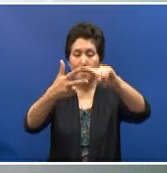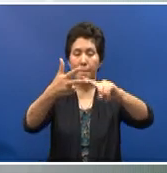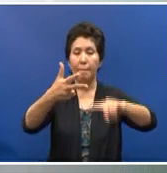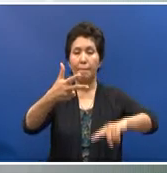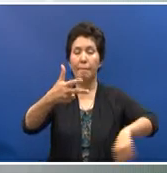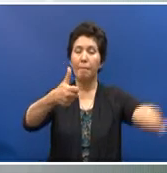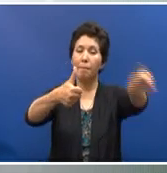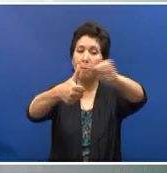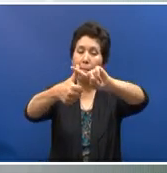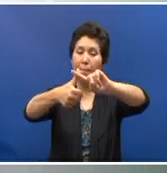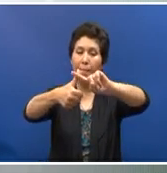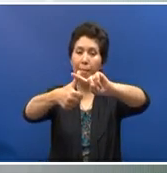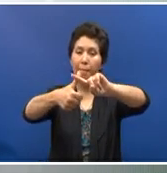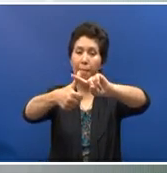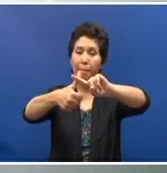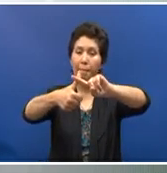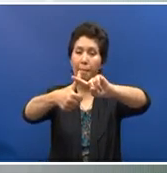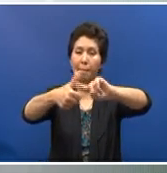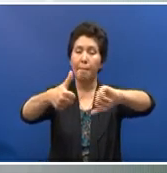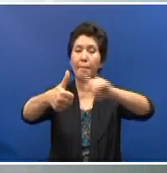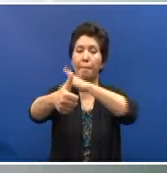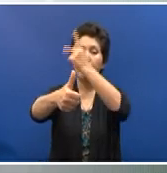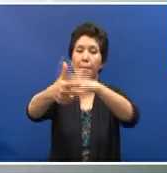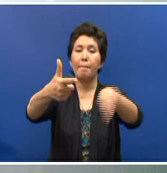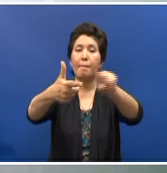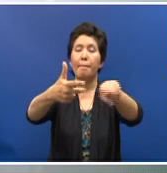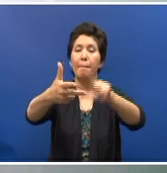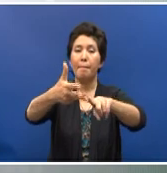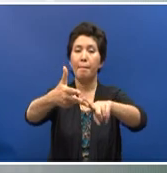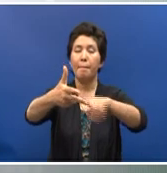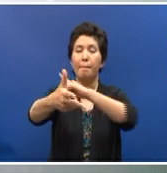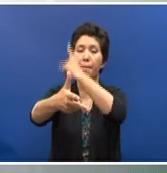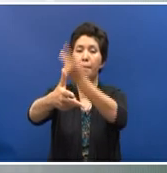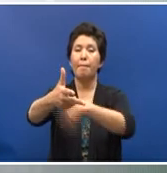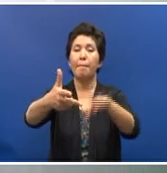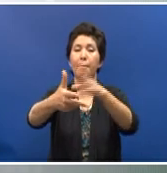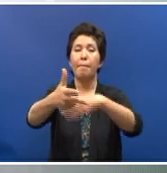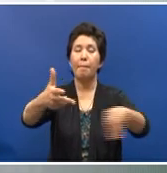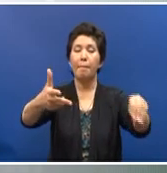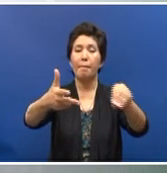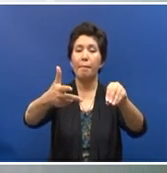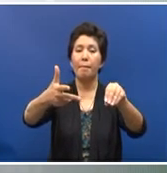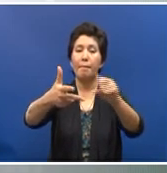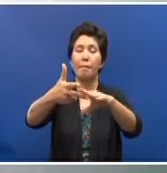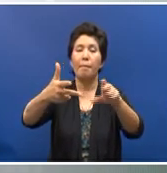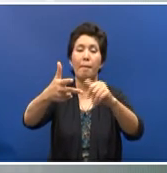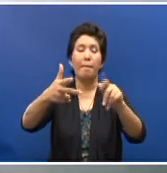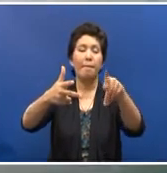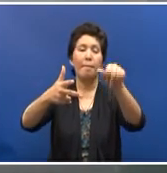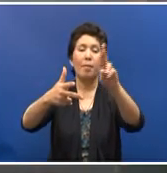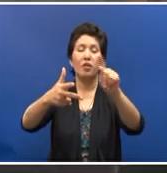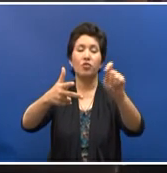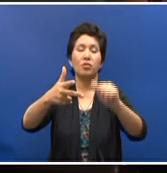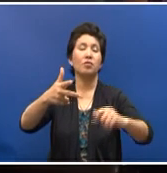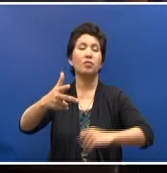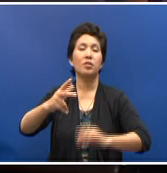the first one is wealth, okay, and then power, and the third one is power and status and prestige.